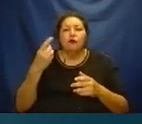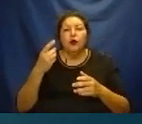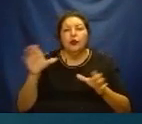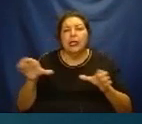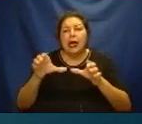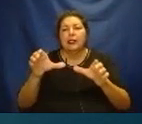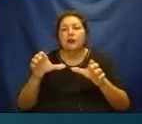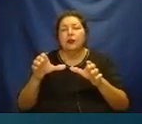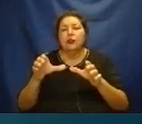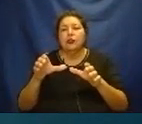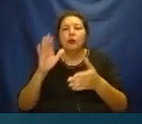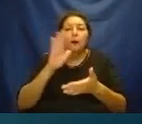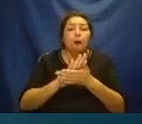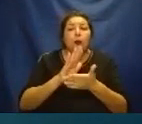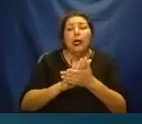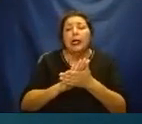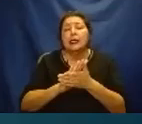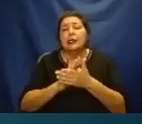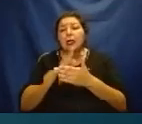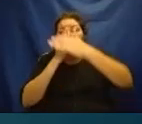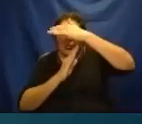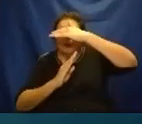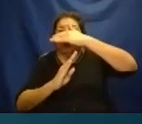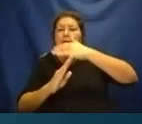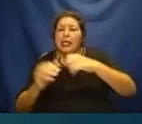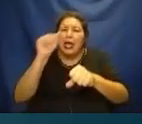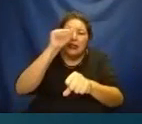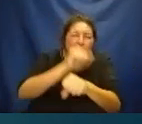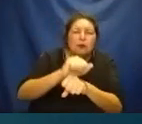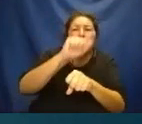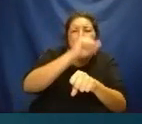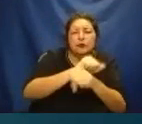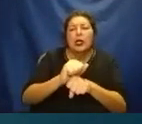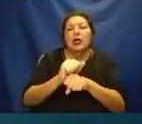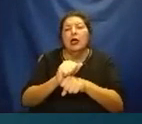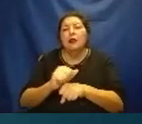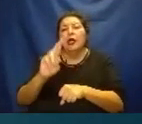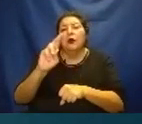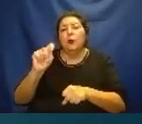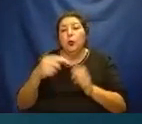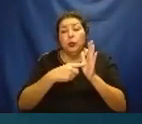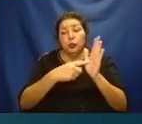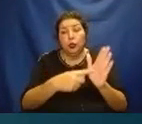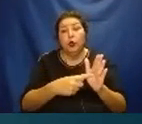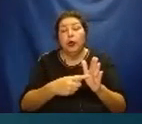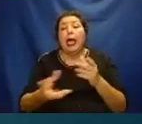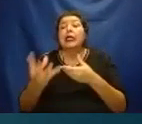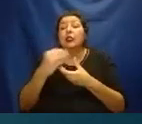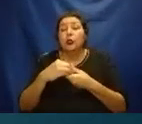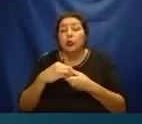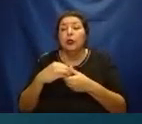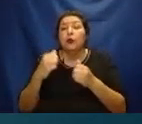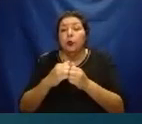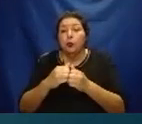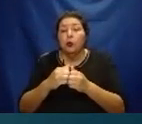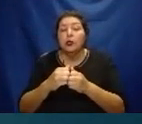the humility and diligence which Ruth had shown, and included in that the propriety and reserve of